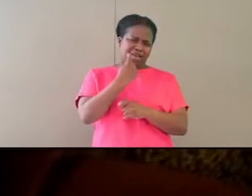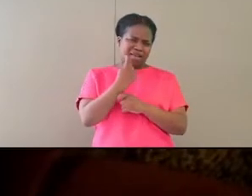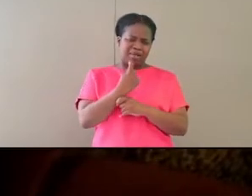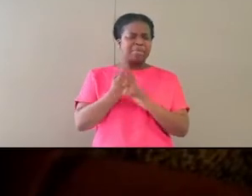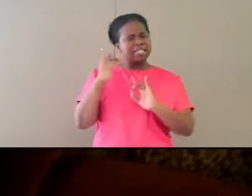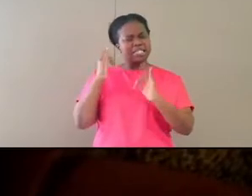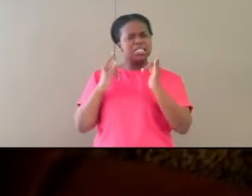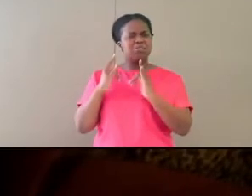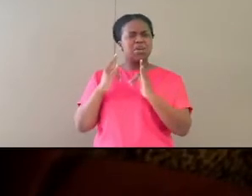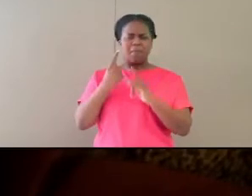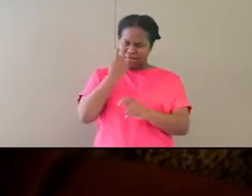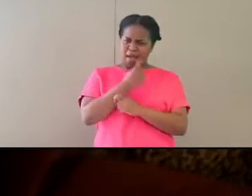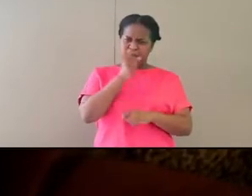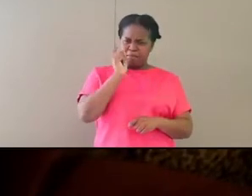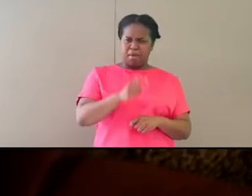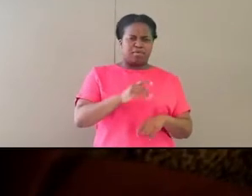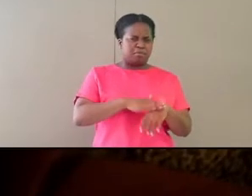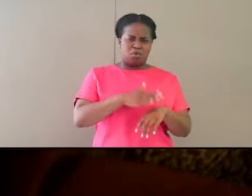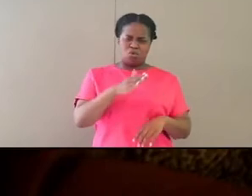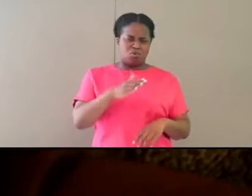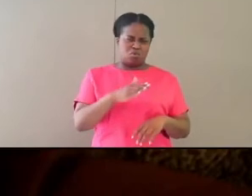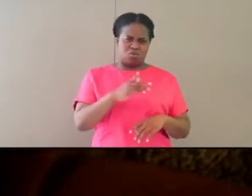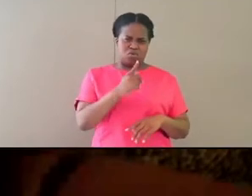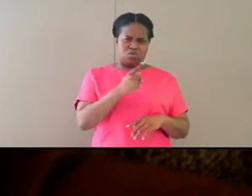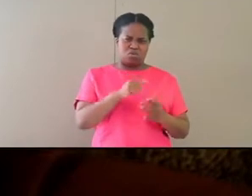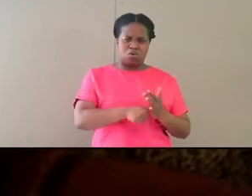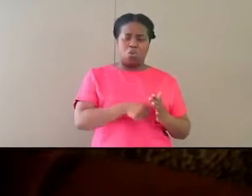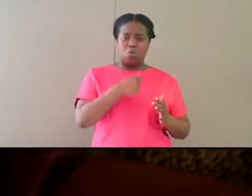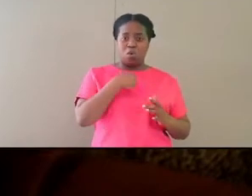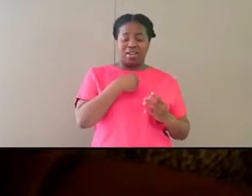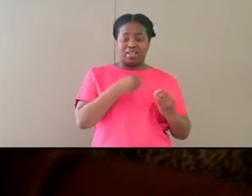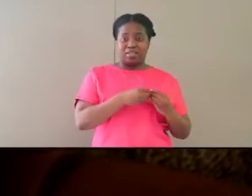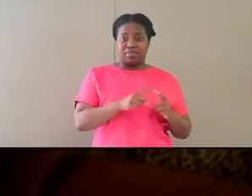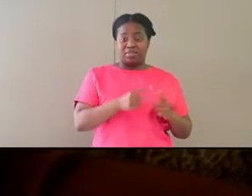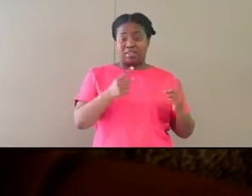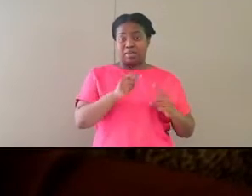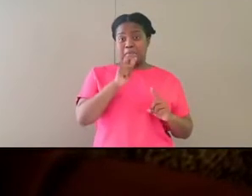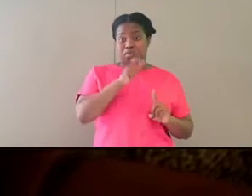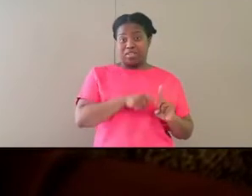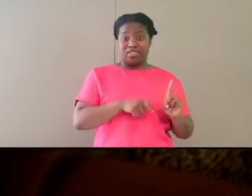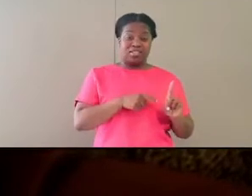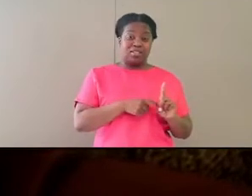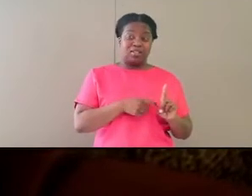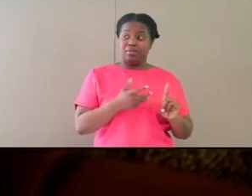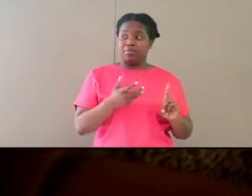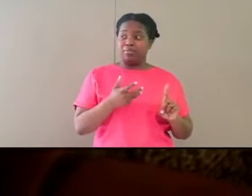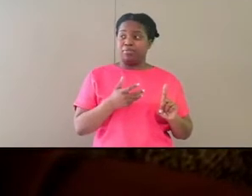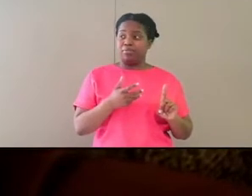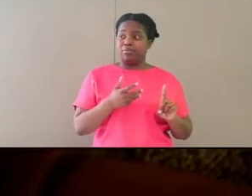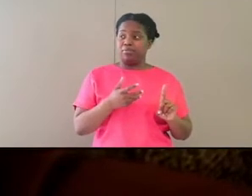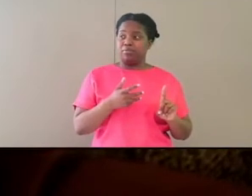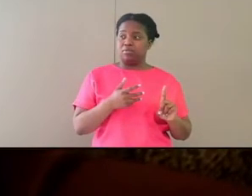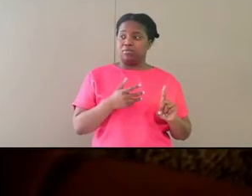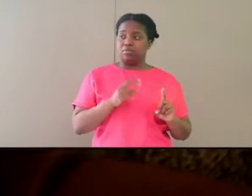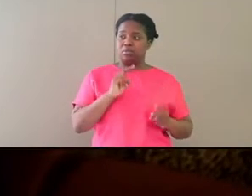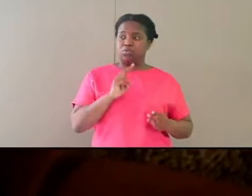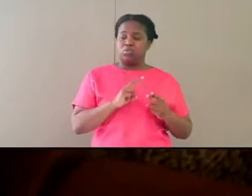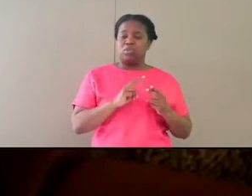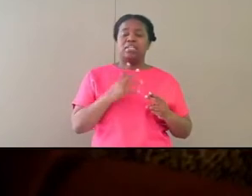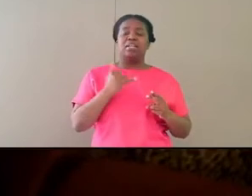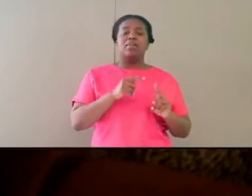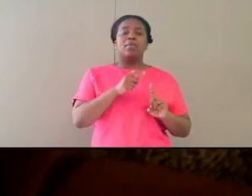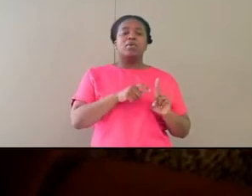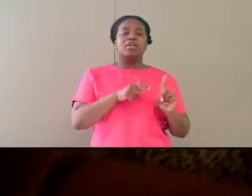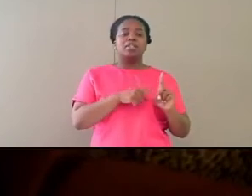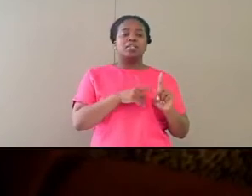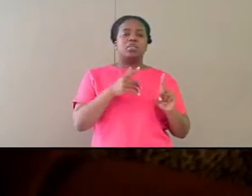rural communities because of their unique challenges. I mean, if somebody is, okay, and I'll just keep it short. If